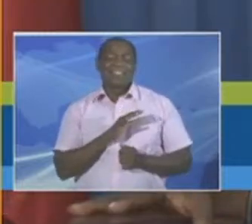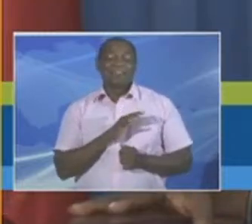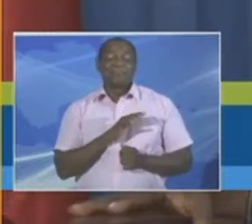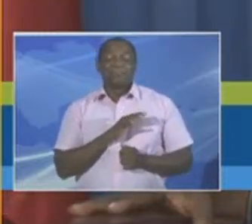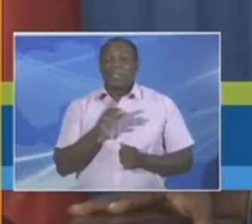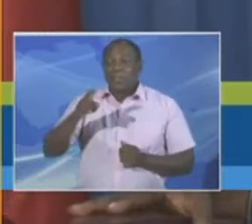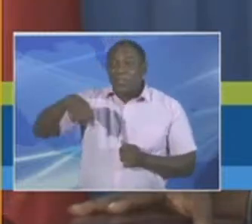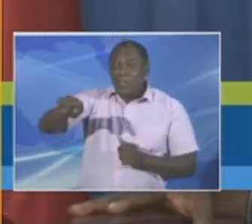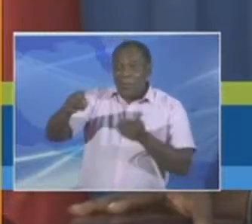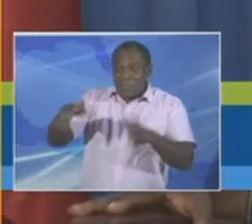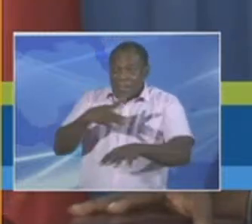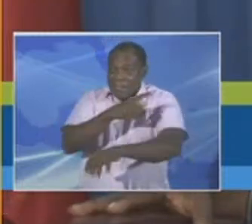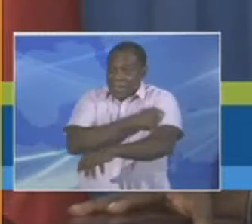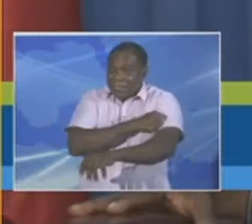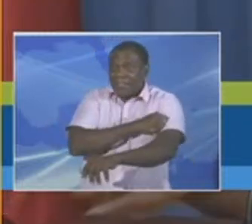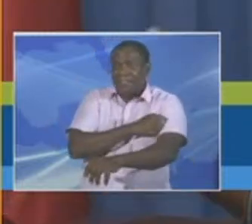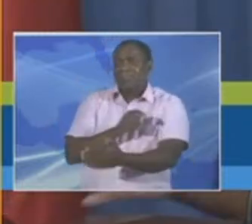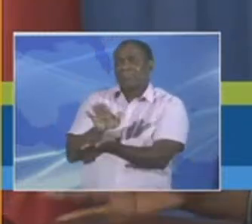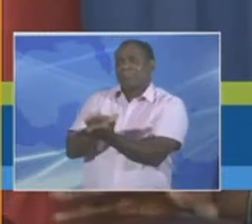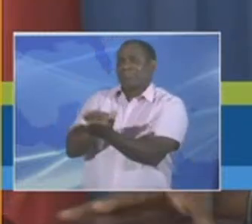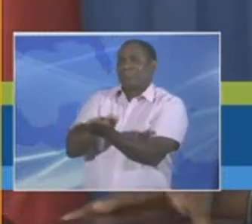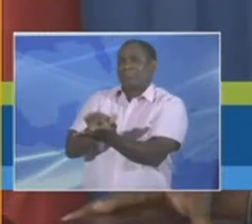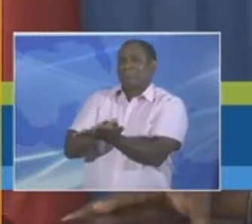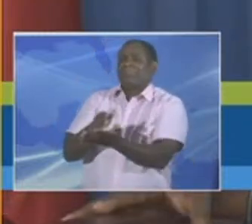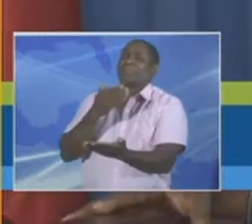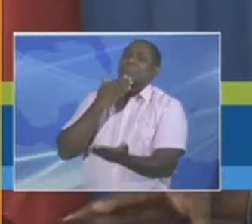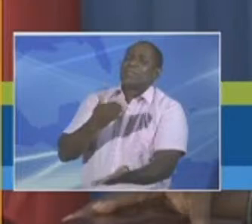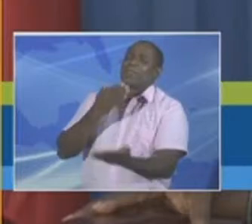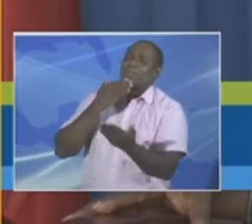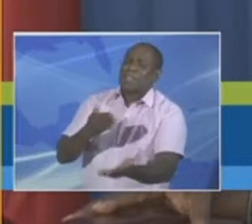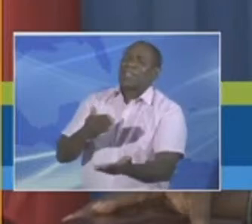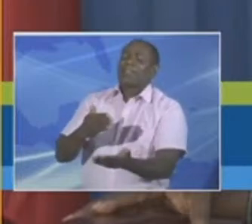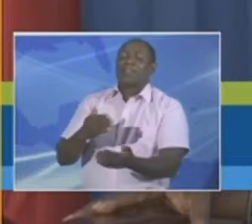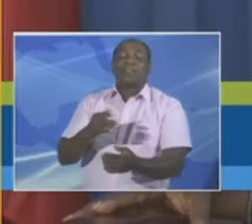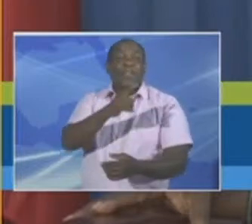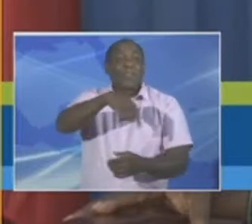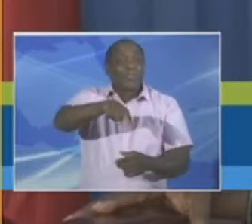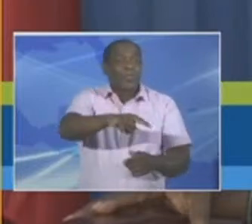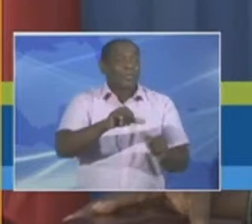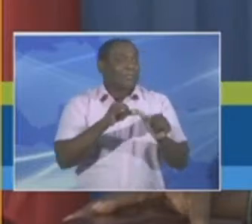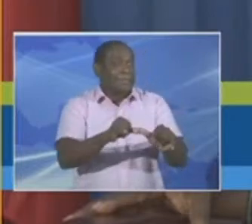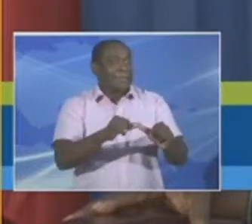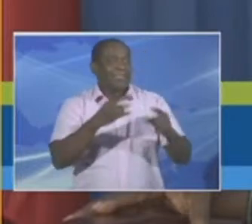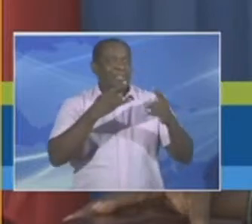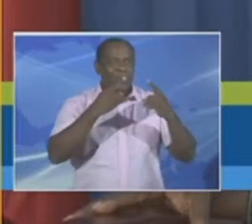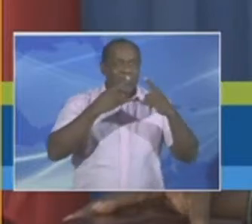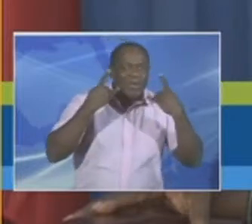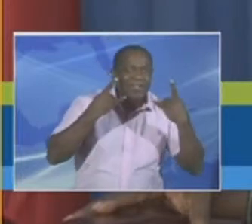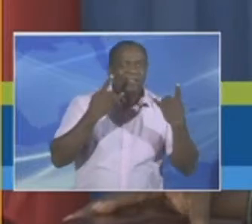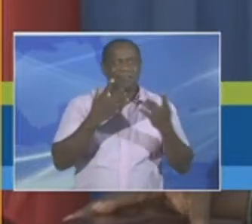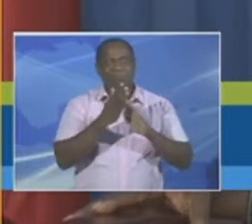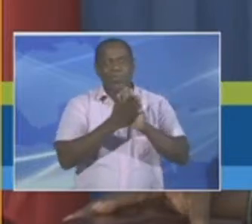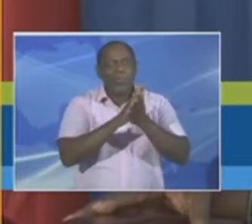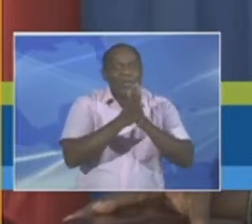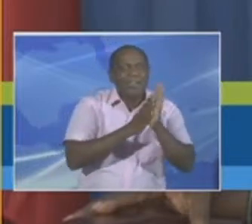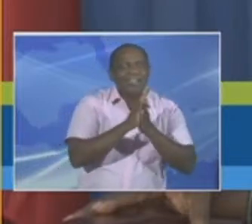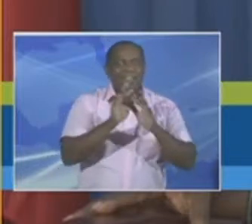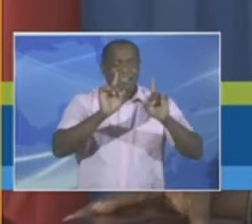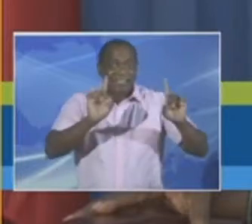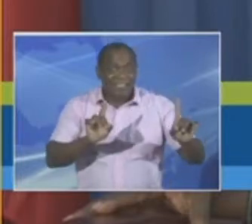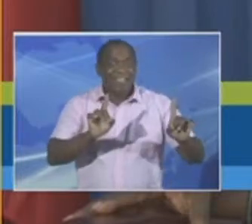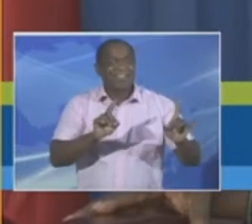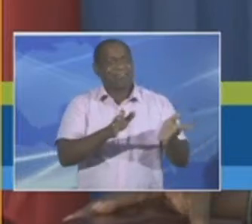vaccinated. We couldn't do it without those who were washing their hands, wearing their masks, and watching your distance. We want